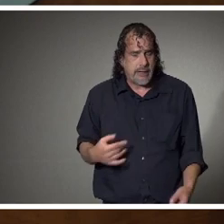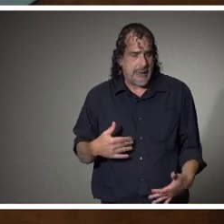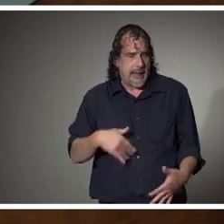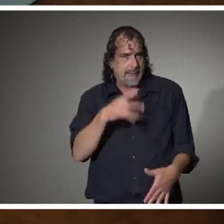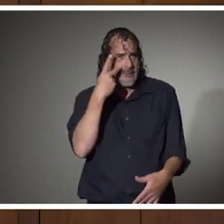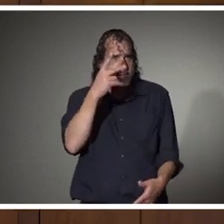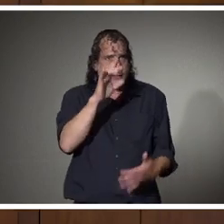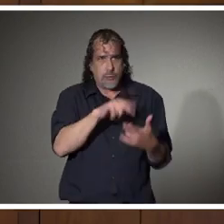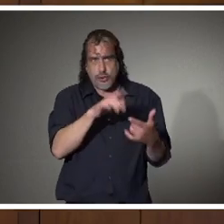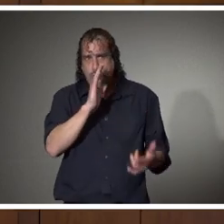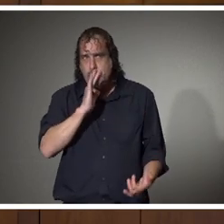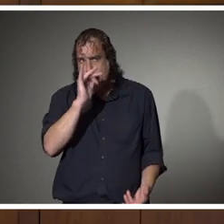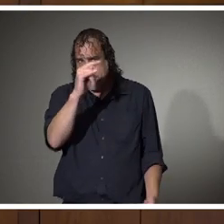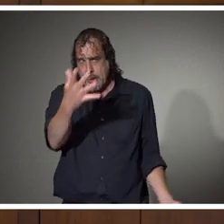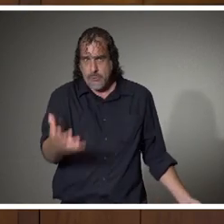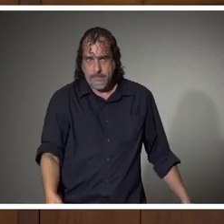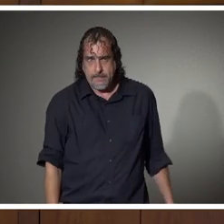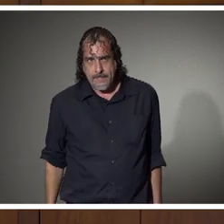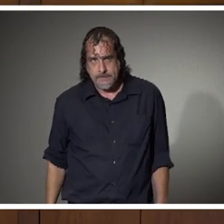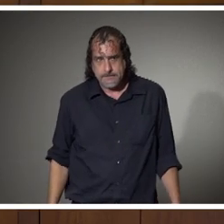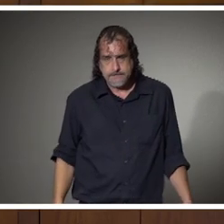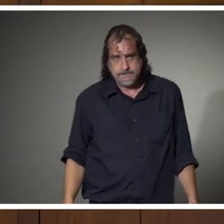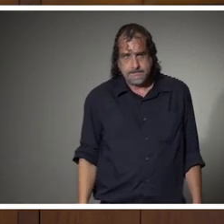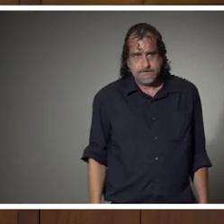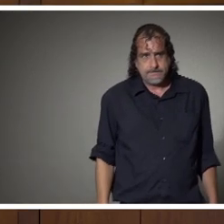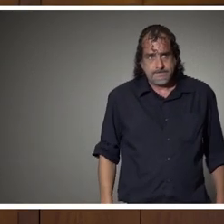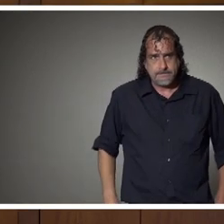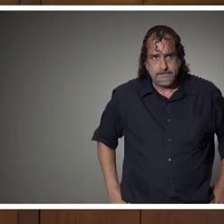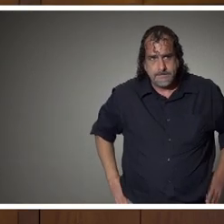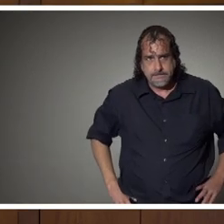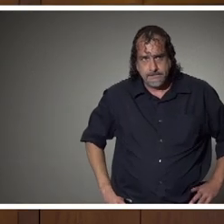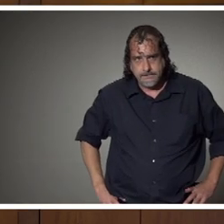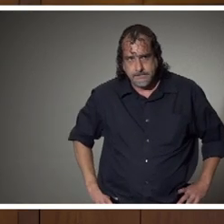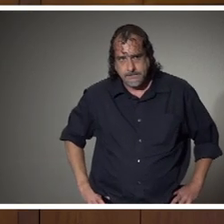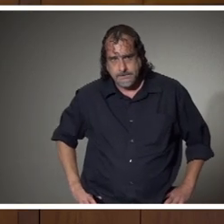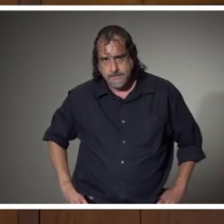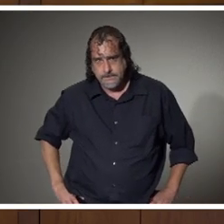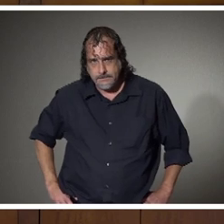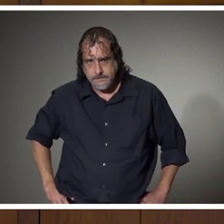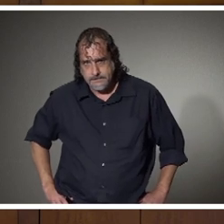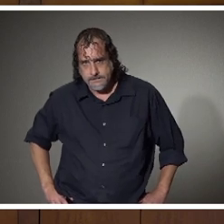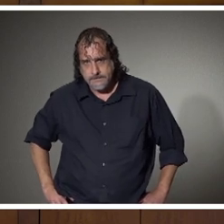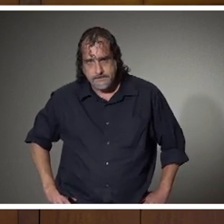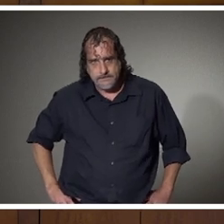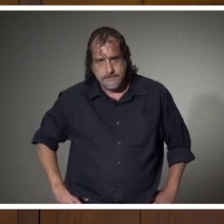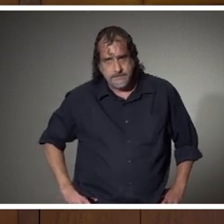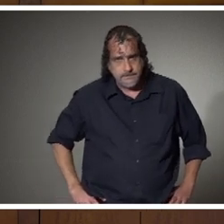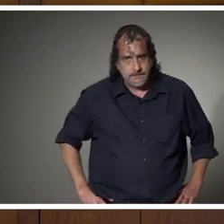announcement. Renee? Jack from Green Ledger has another question. Jack?